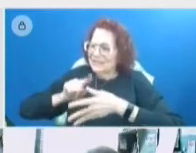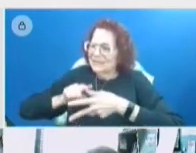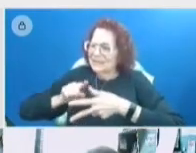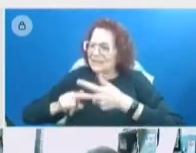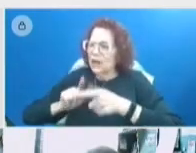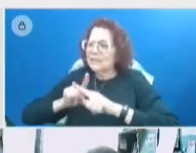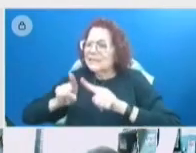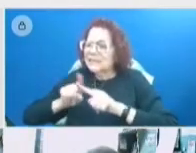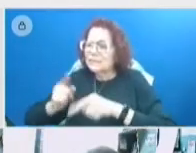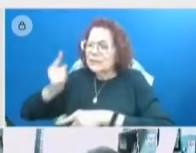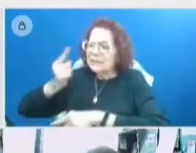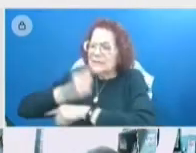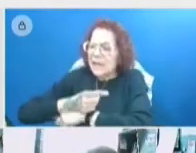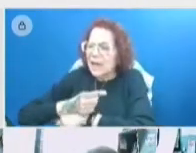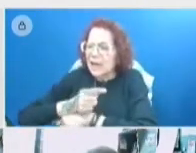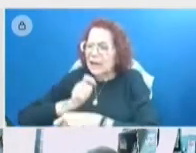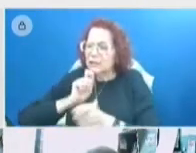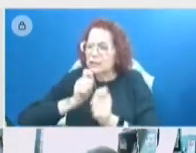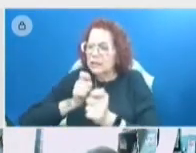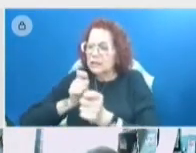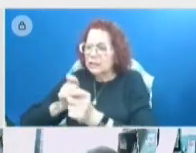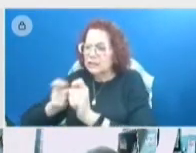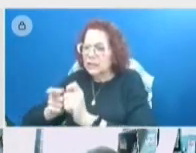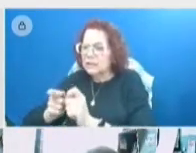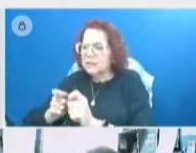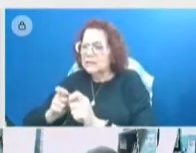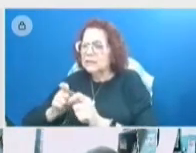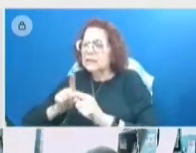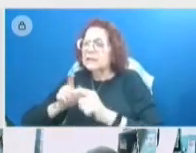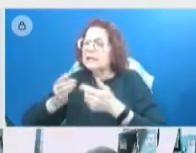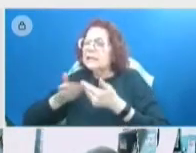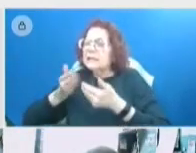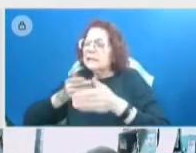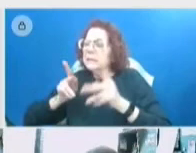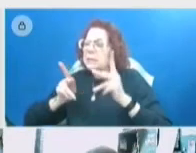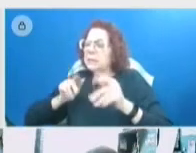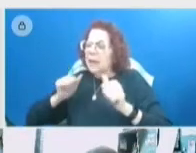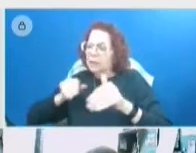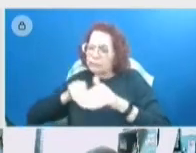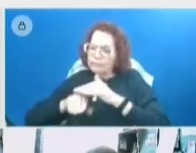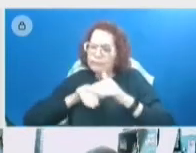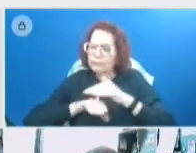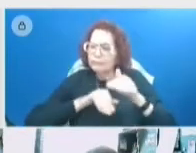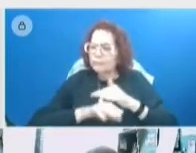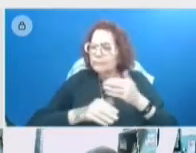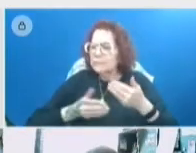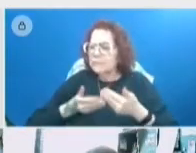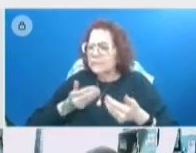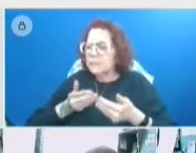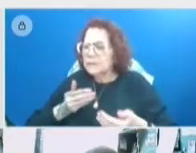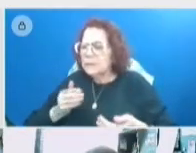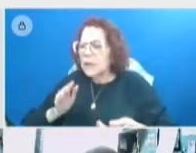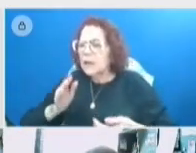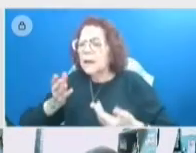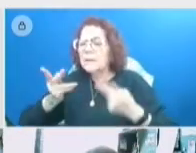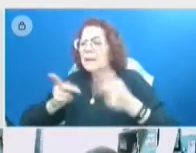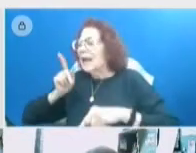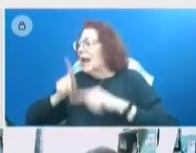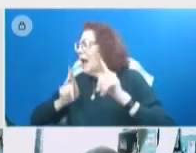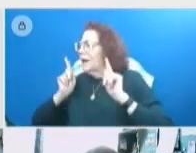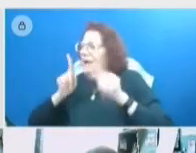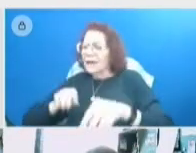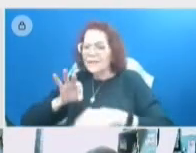accessible absentee ballot request. For security, the